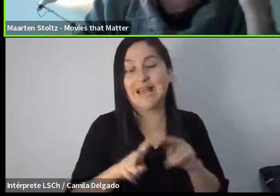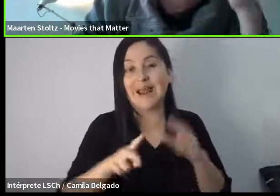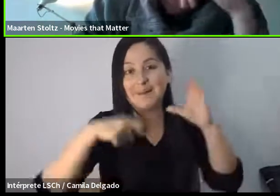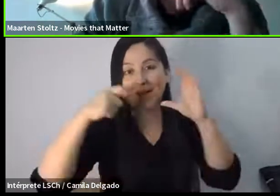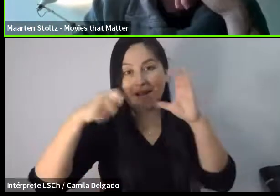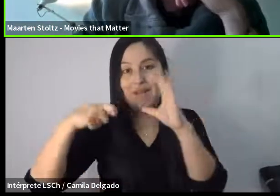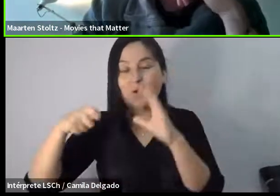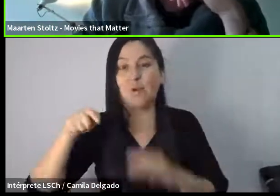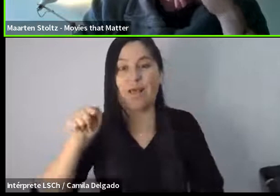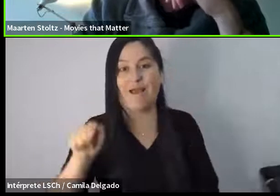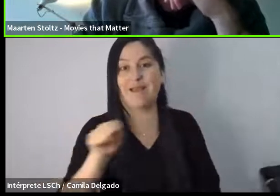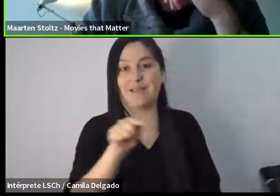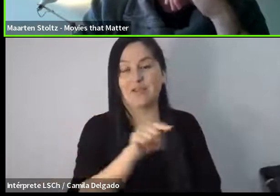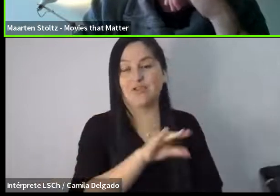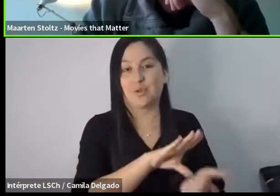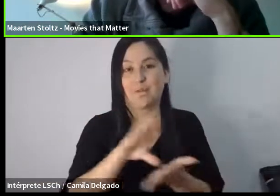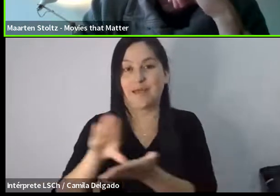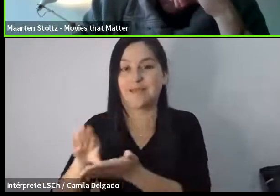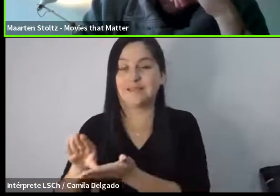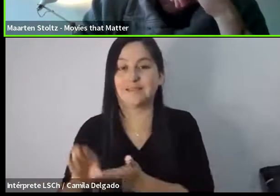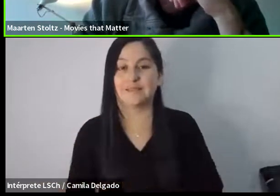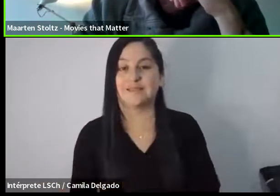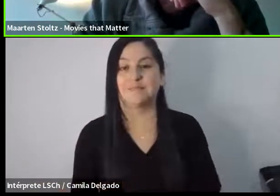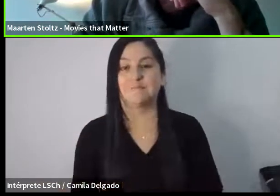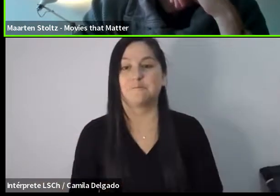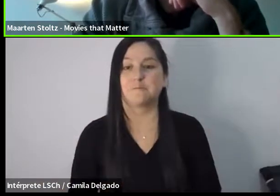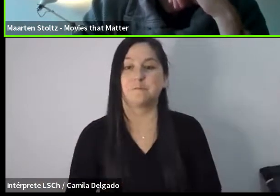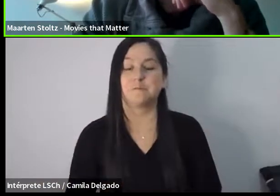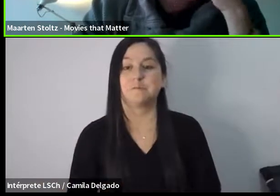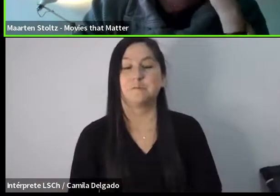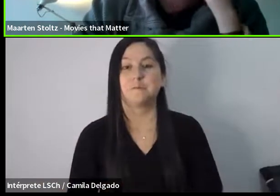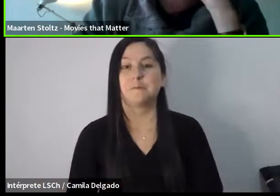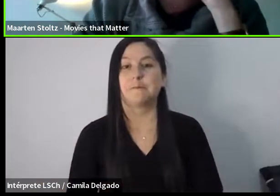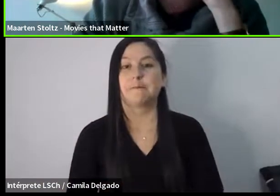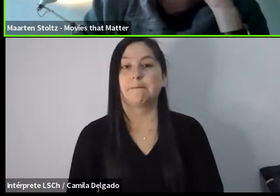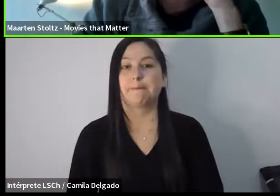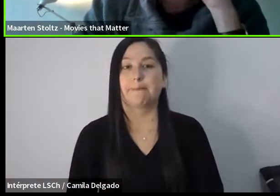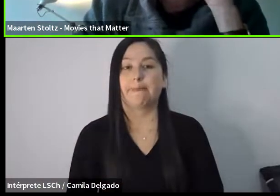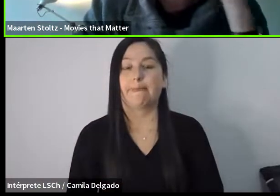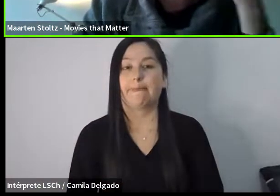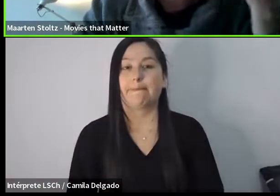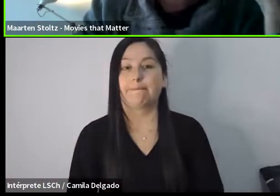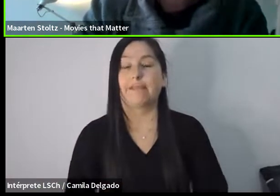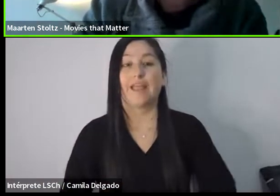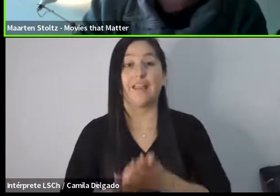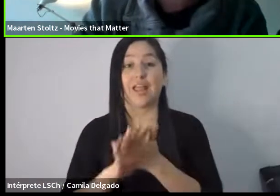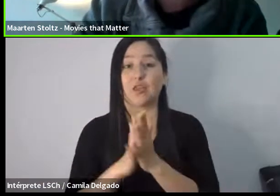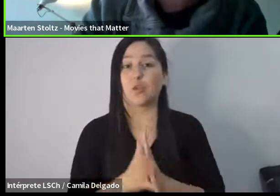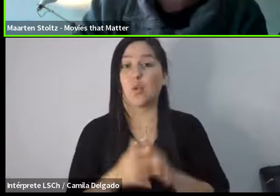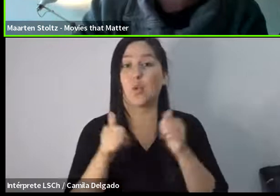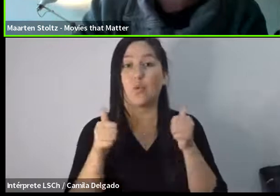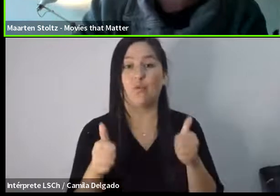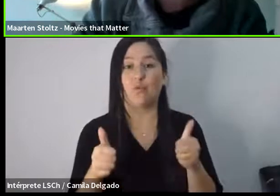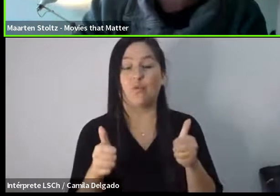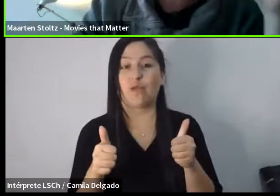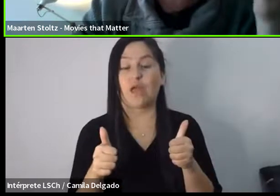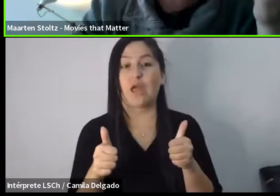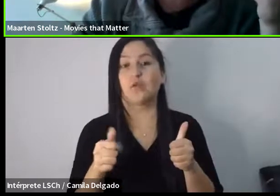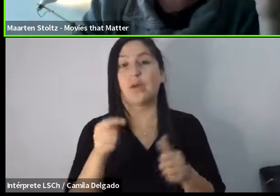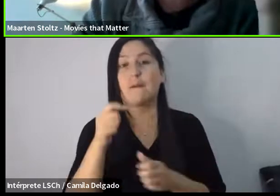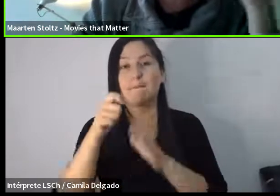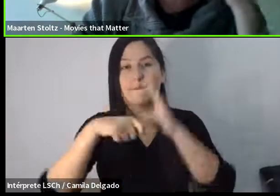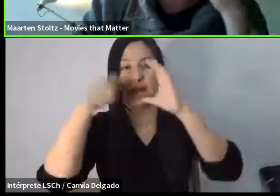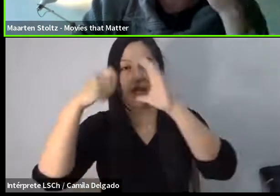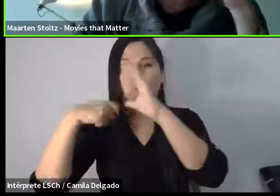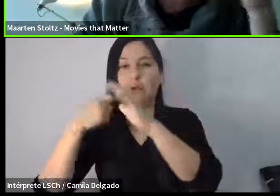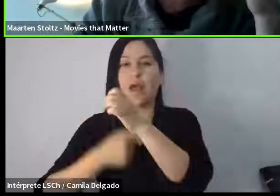So for instance, you had Está Todo Bien, which was about Venezuela, I think about 3 years ago. Very hard film to make. You know, it was made in the